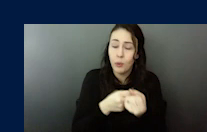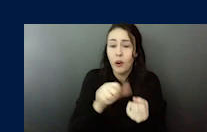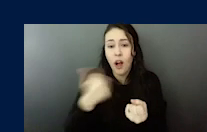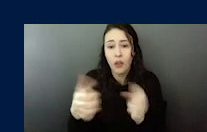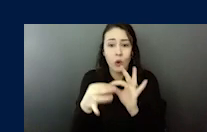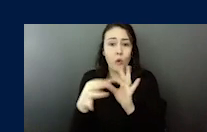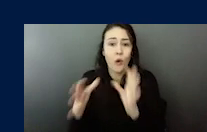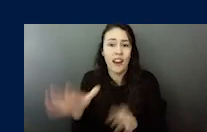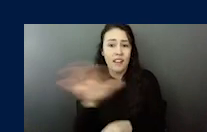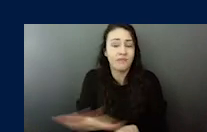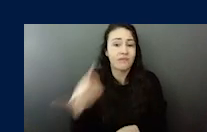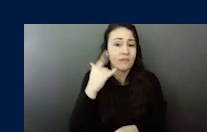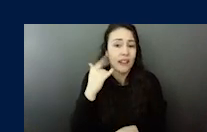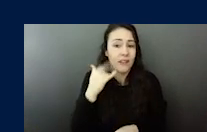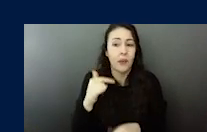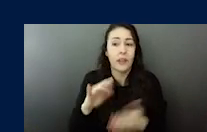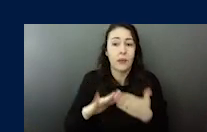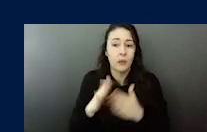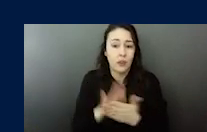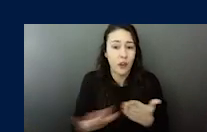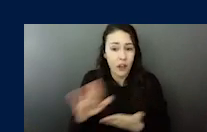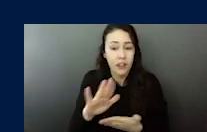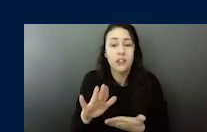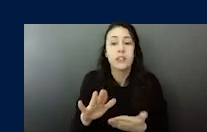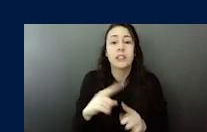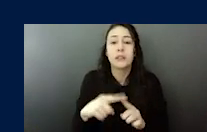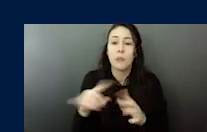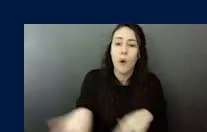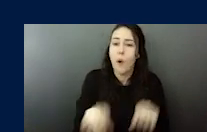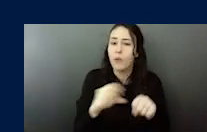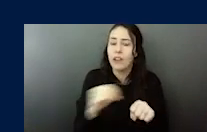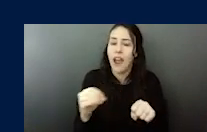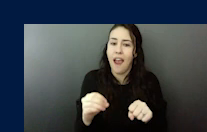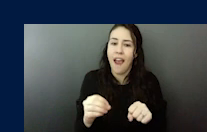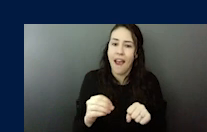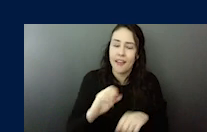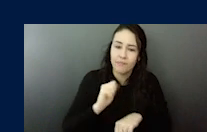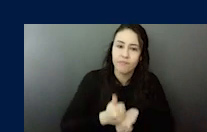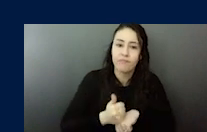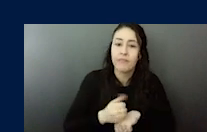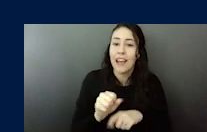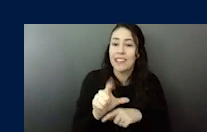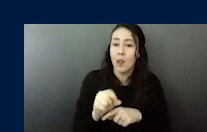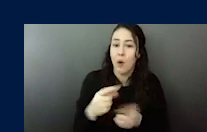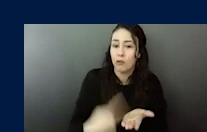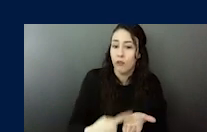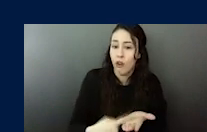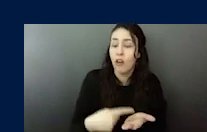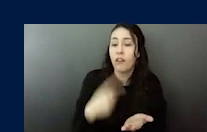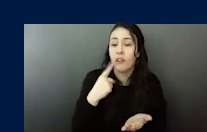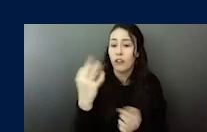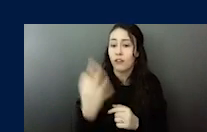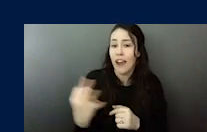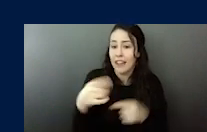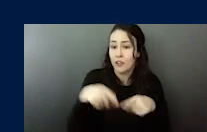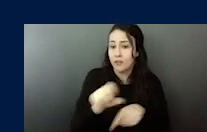California Community College, but host and put together the SLO talk on most Fridays during the semester.